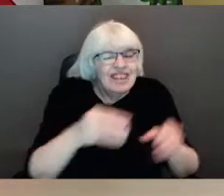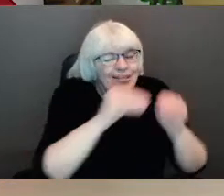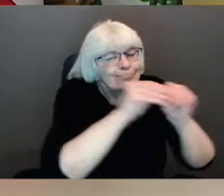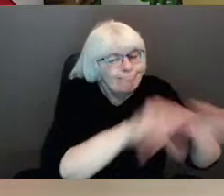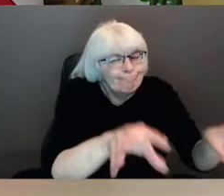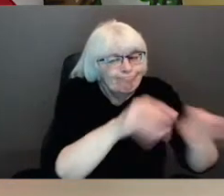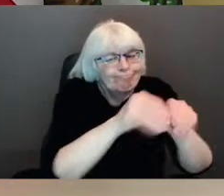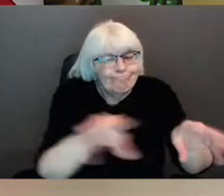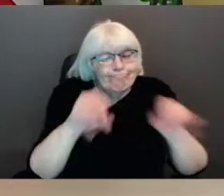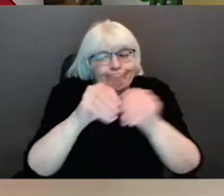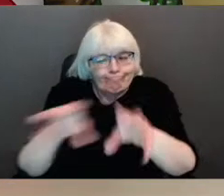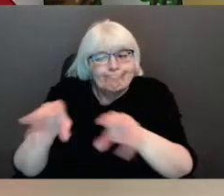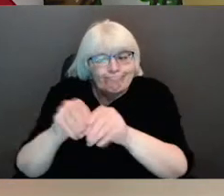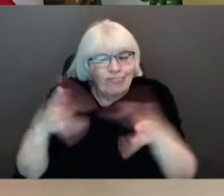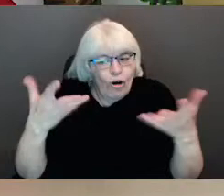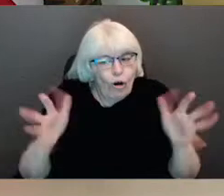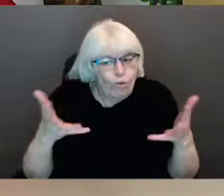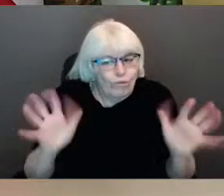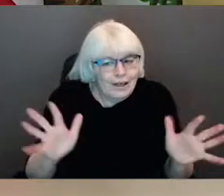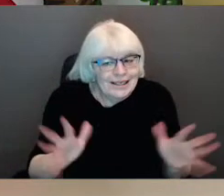As of Saturday, January 30th,